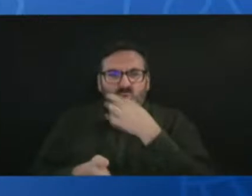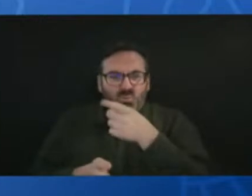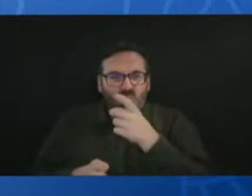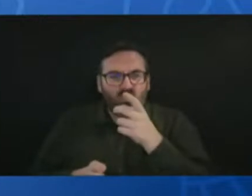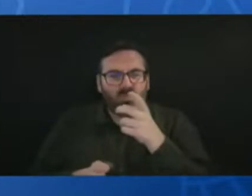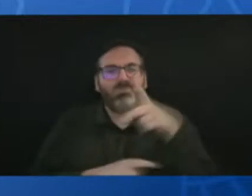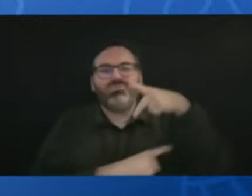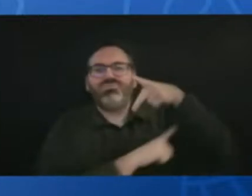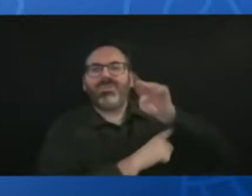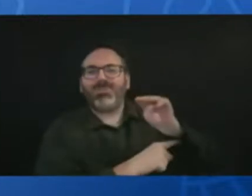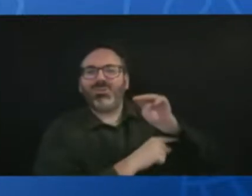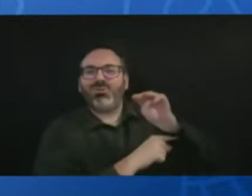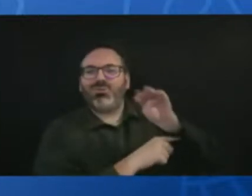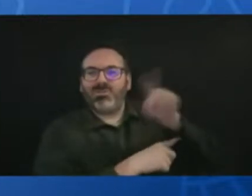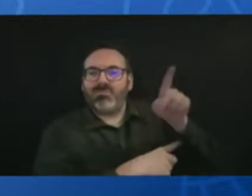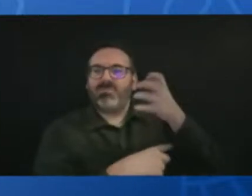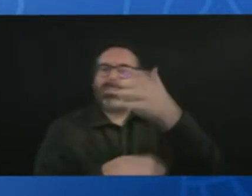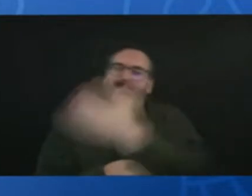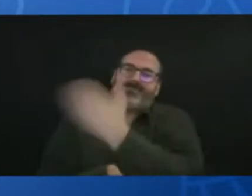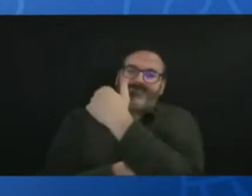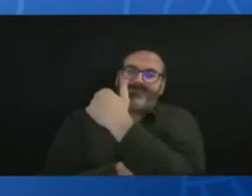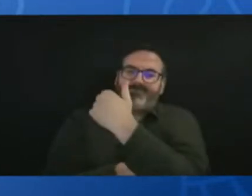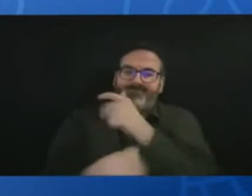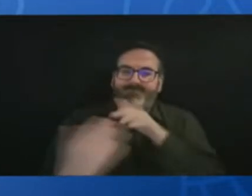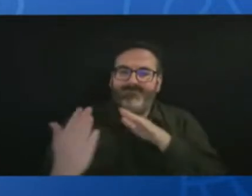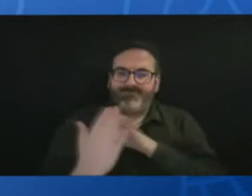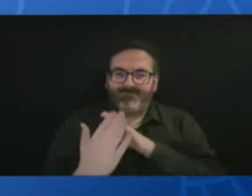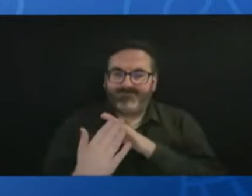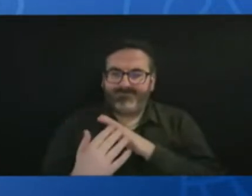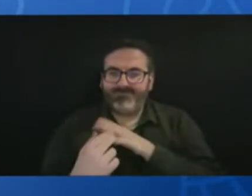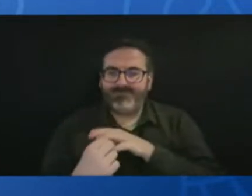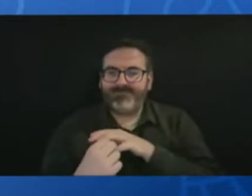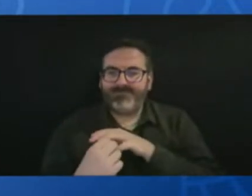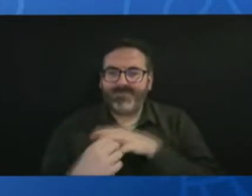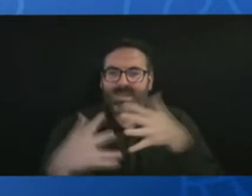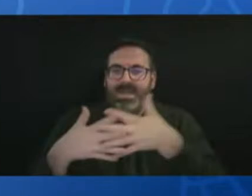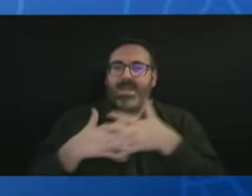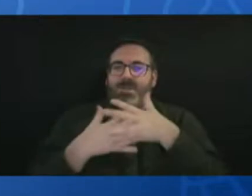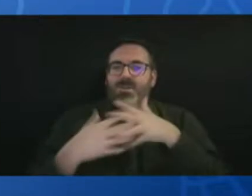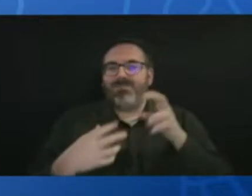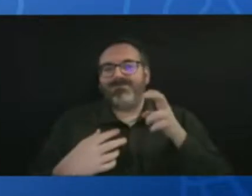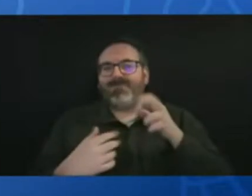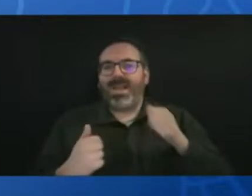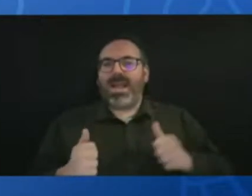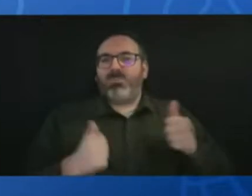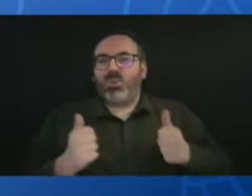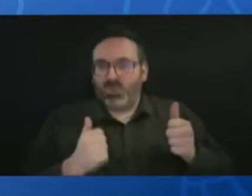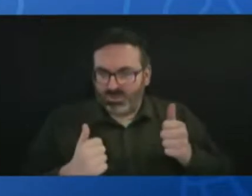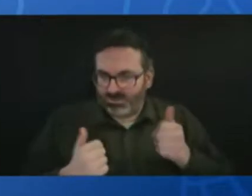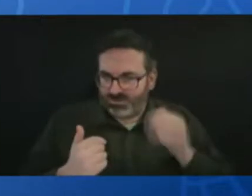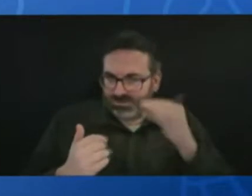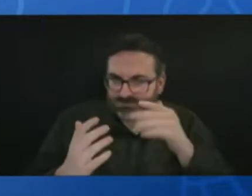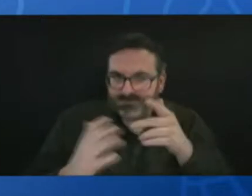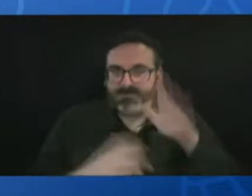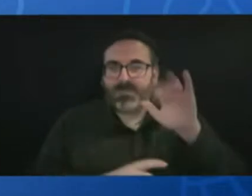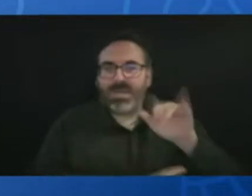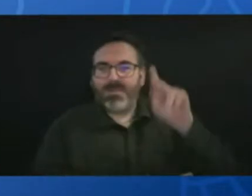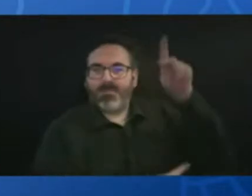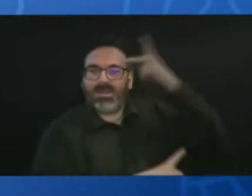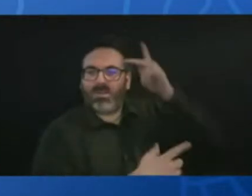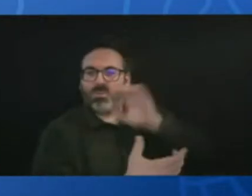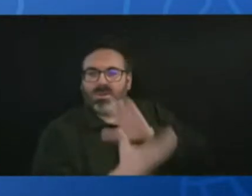characterized as a harmless visit from a politician's wife. Do you have a response to those comments, and do you see the relationship between the U.S. and Greenland as